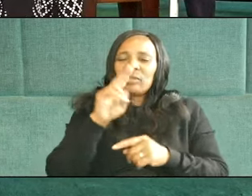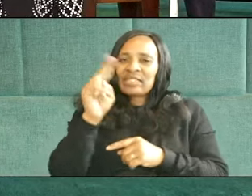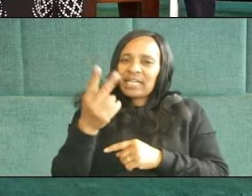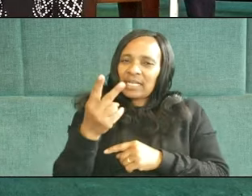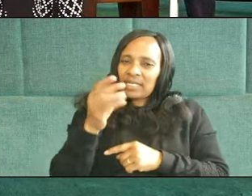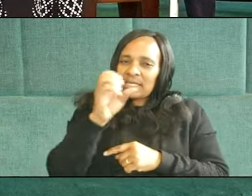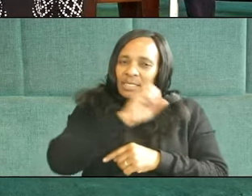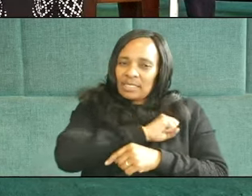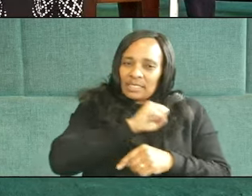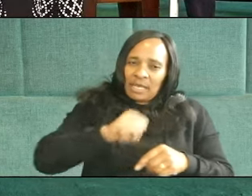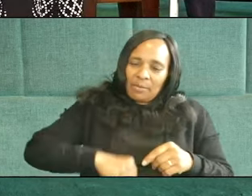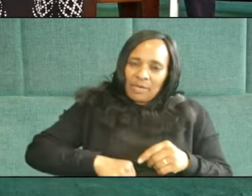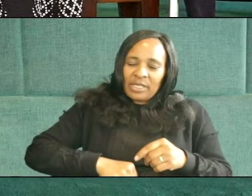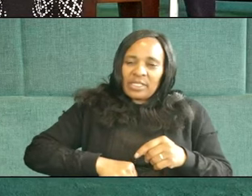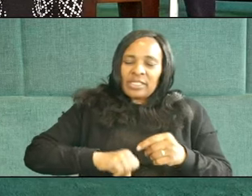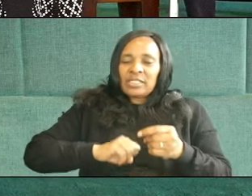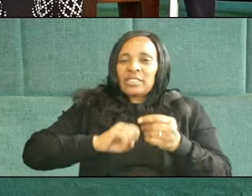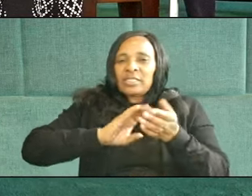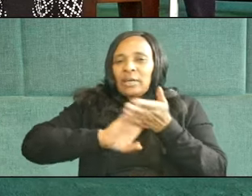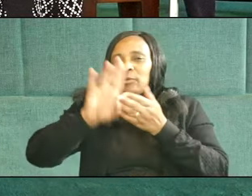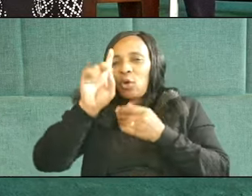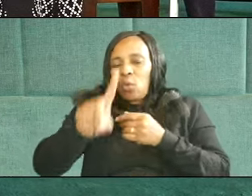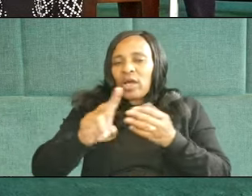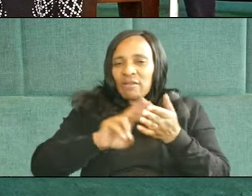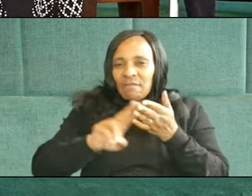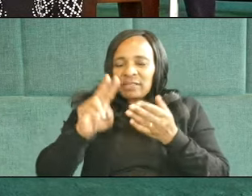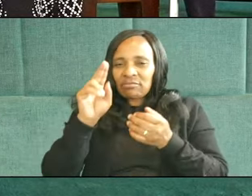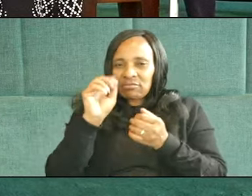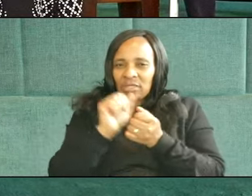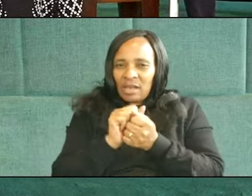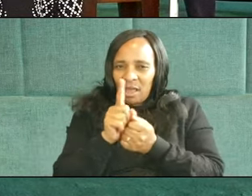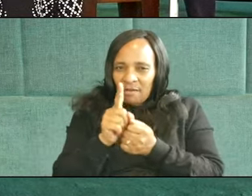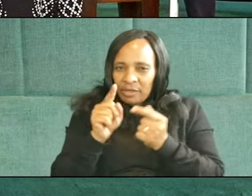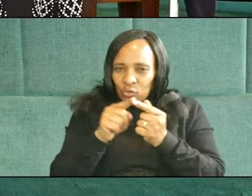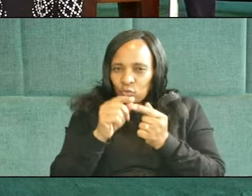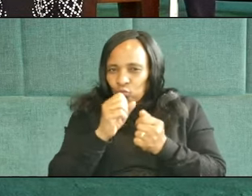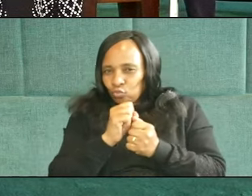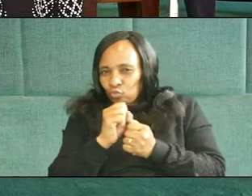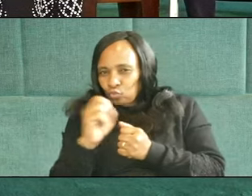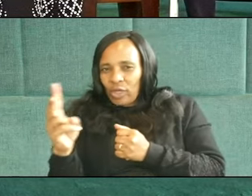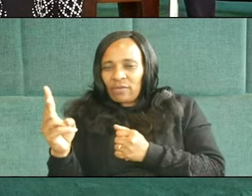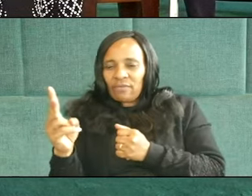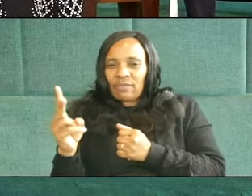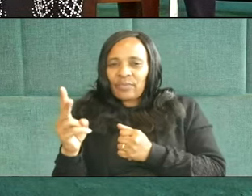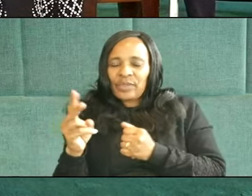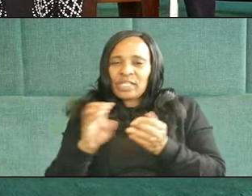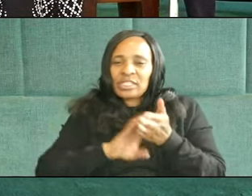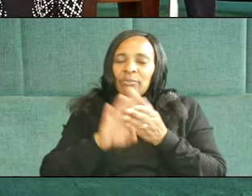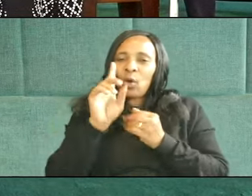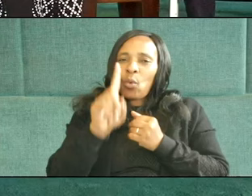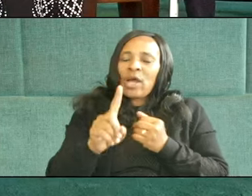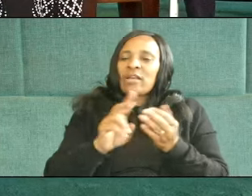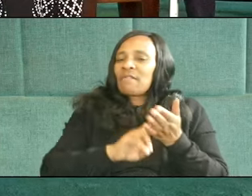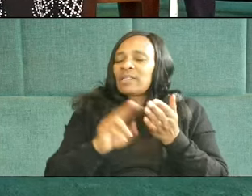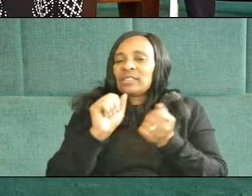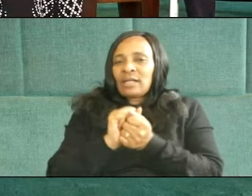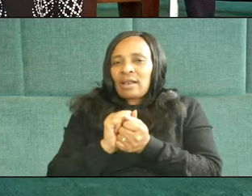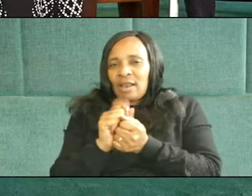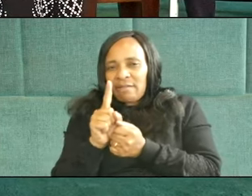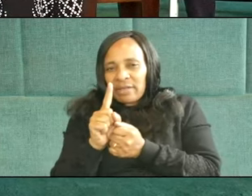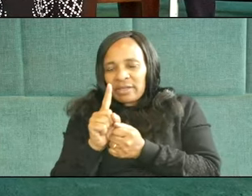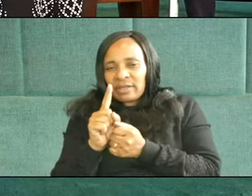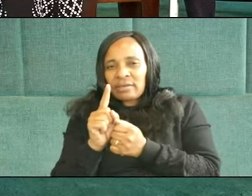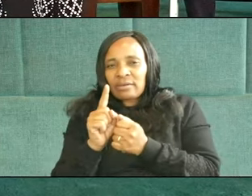Samuel chapter 1, verse 11 and 12, for those who do not have the lesson. 2 Samuel chapter 1, verse 11 and 12.